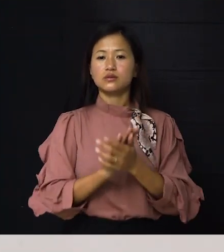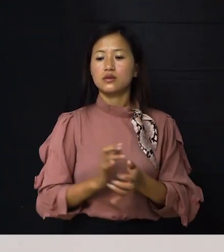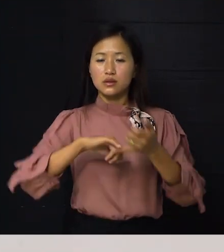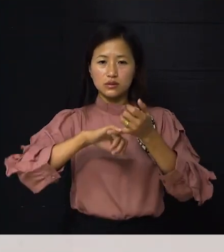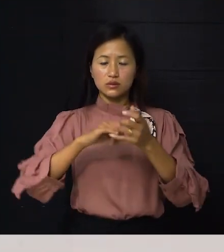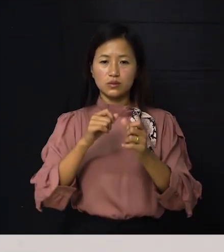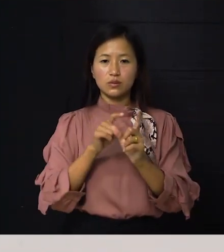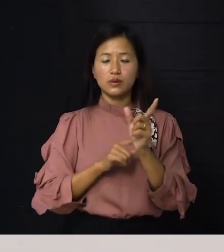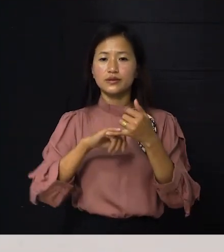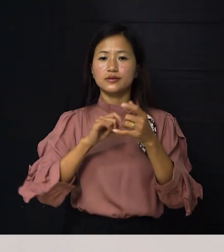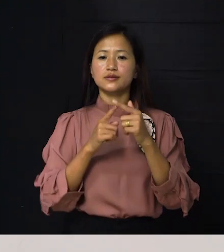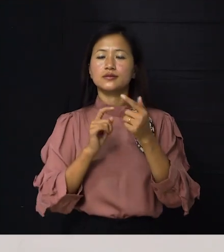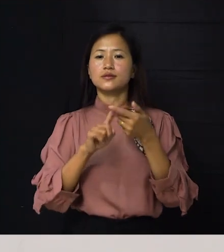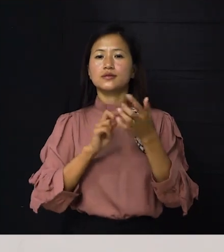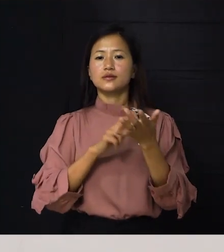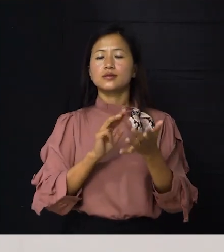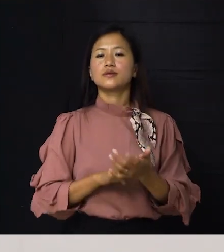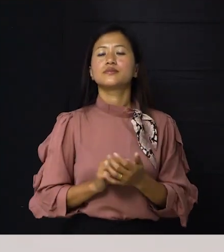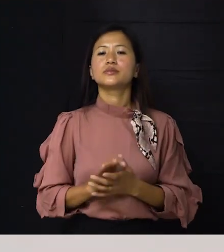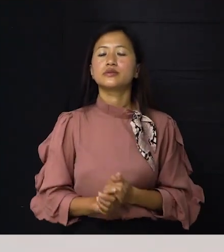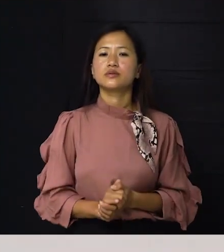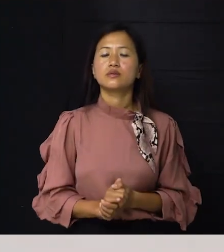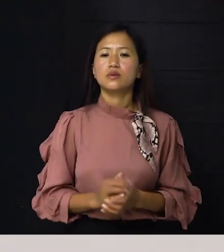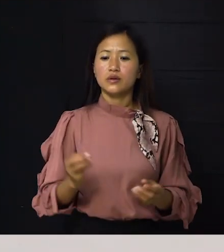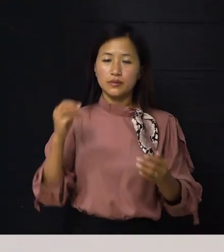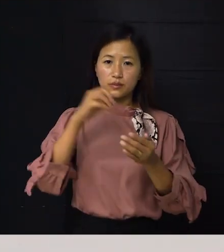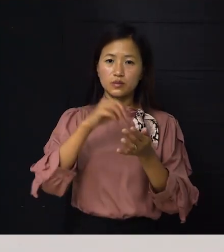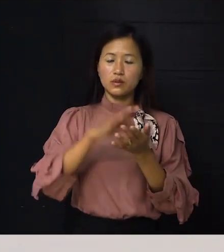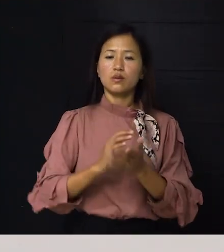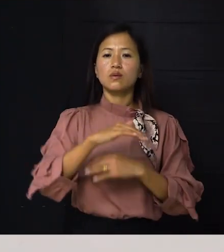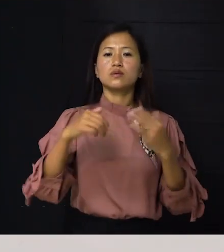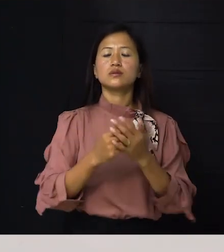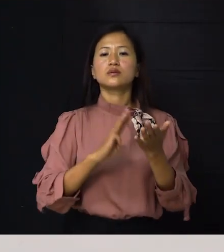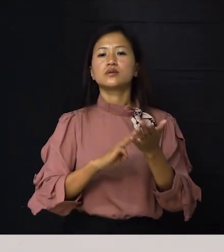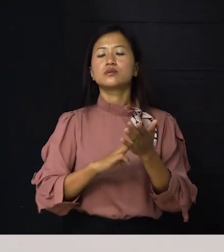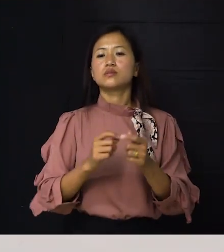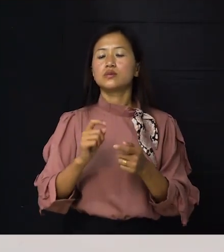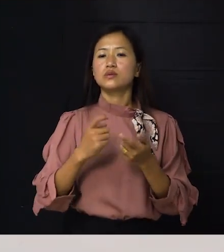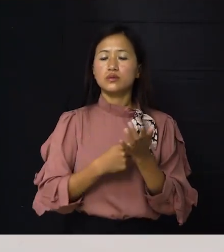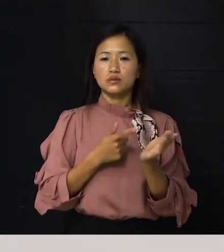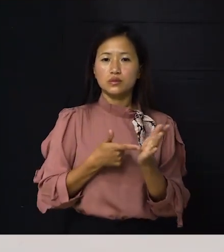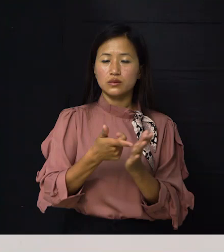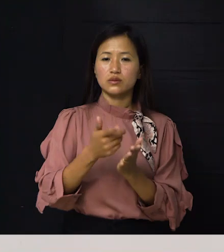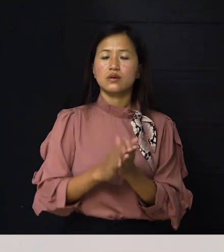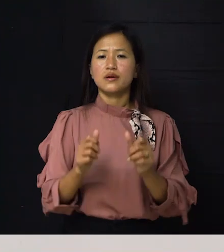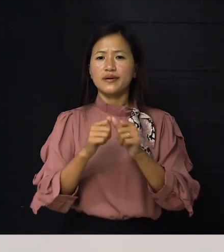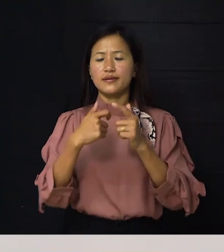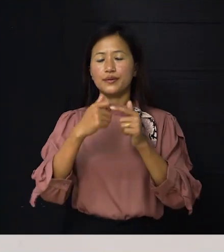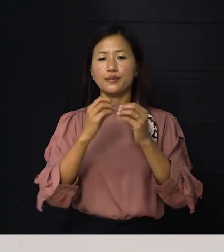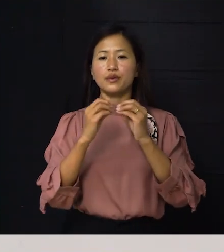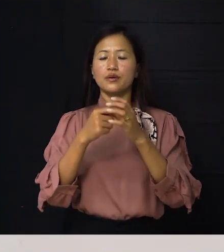I'm explaining that is because, as I've mentioned, of all the Mughal rulers, Akbar was quite different because he